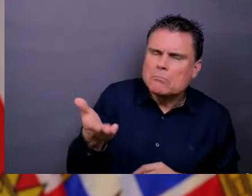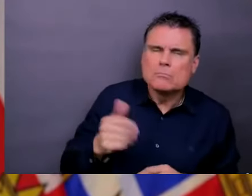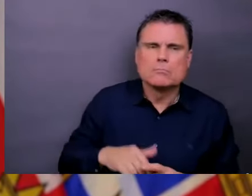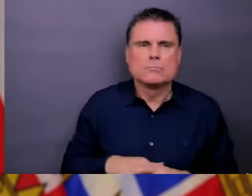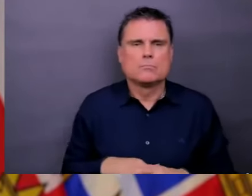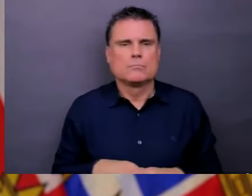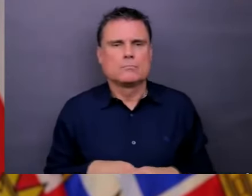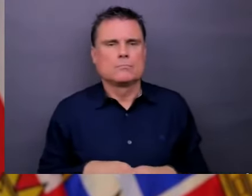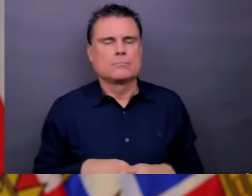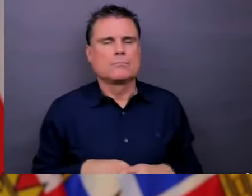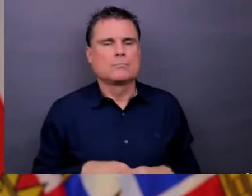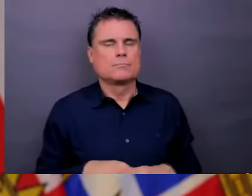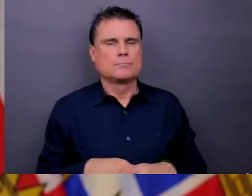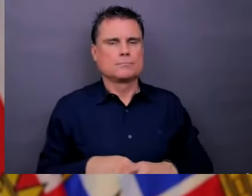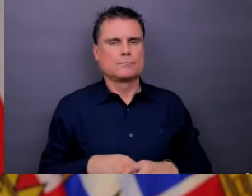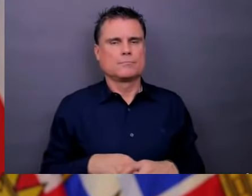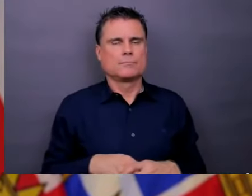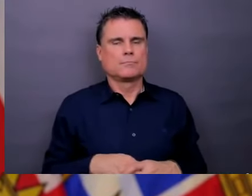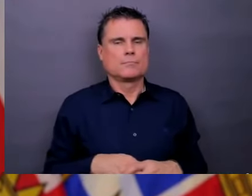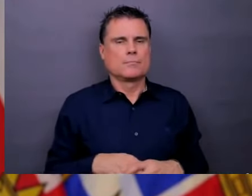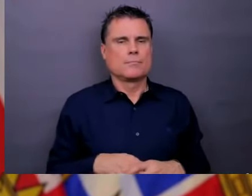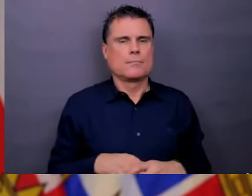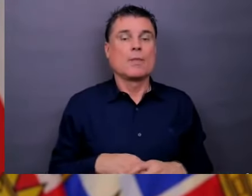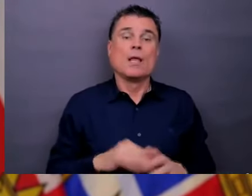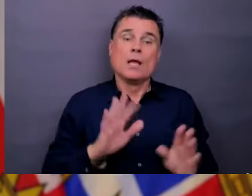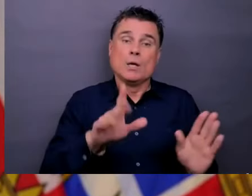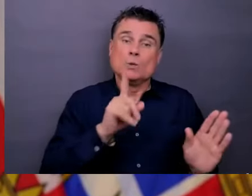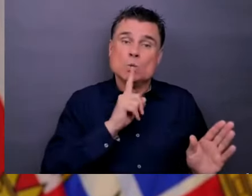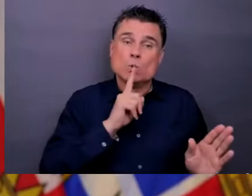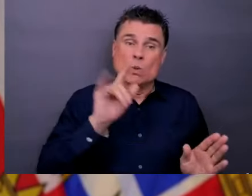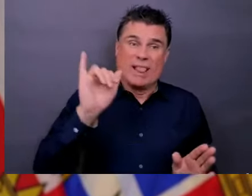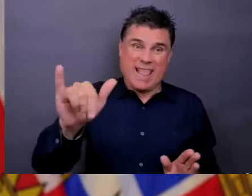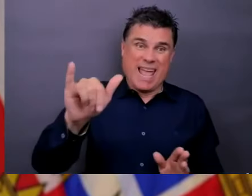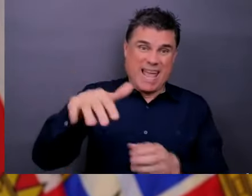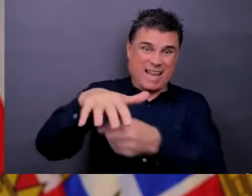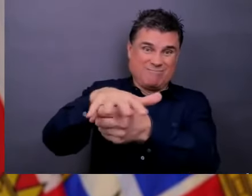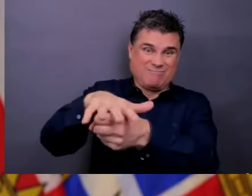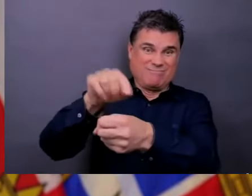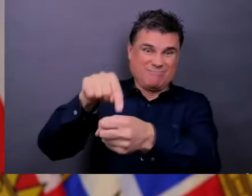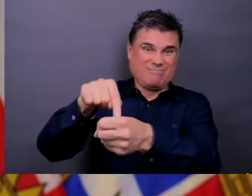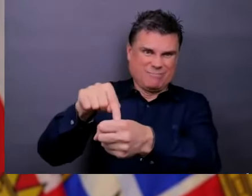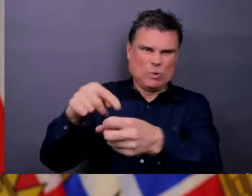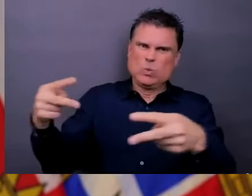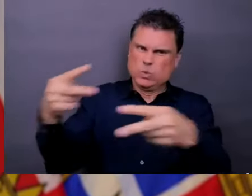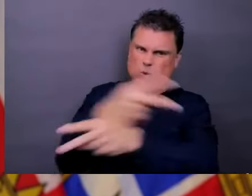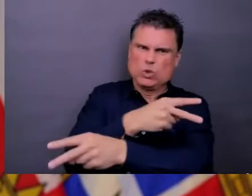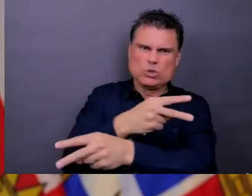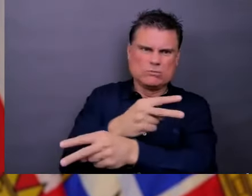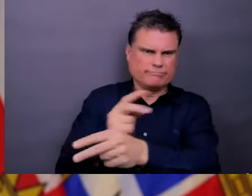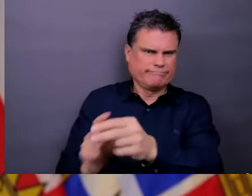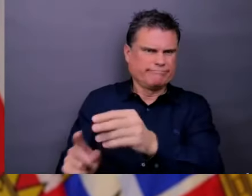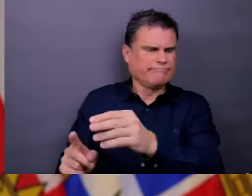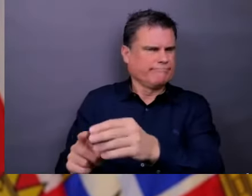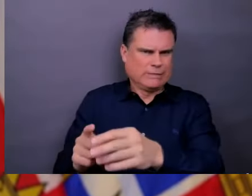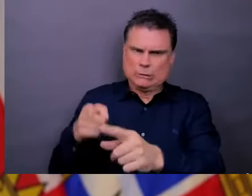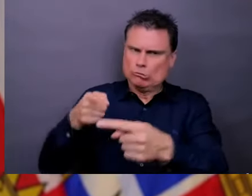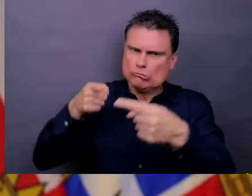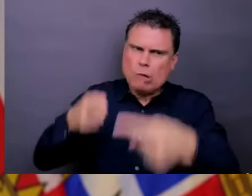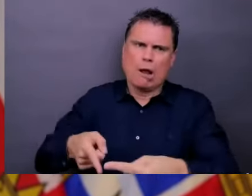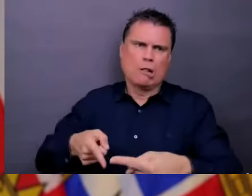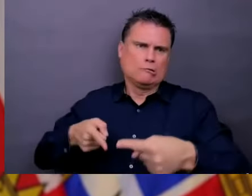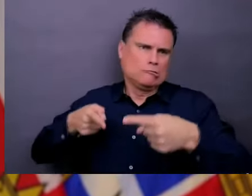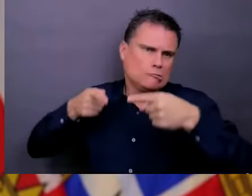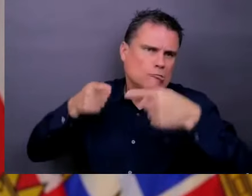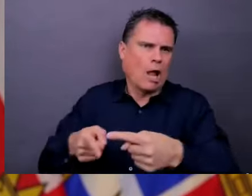it is the most challenging outbreak that we have, and sadly the number of people who've died